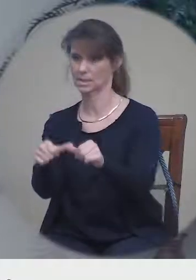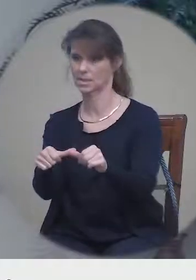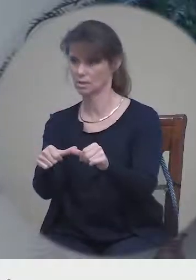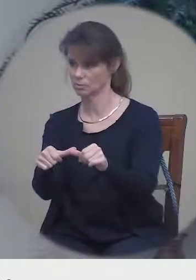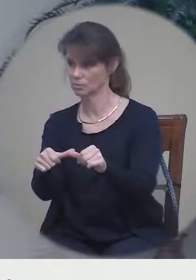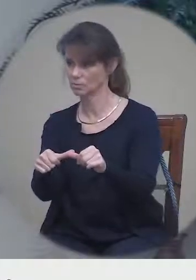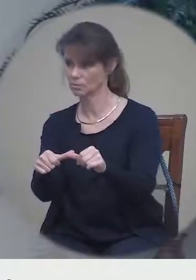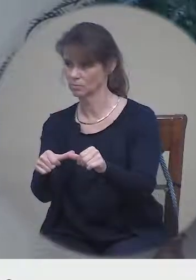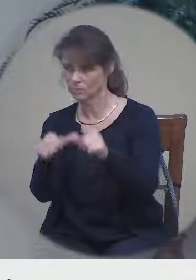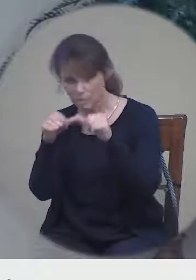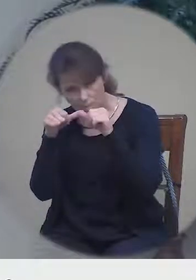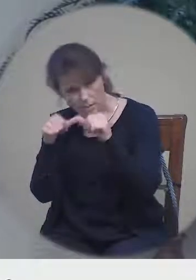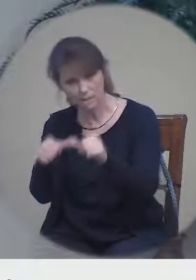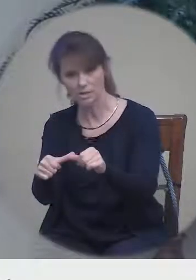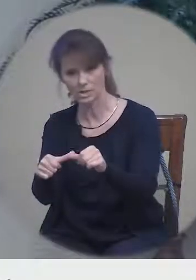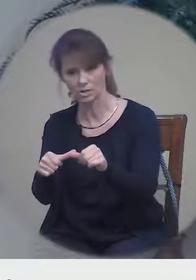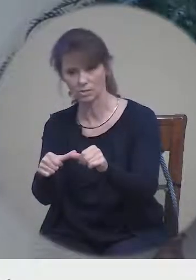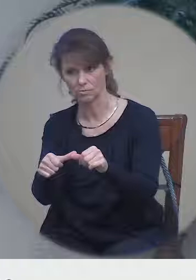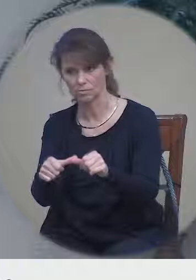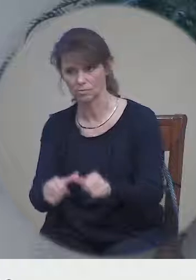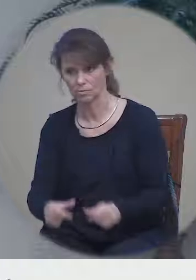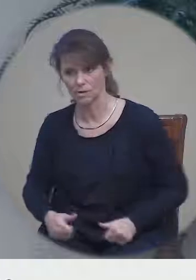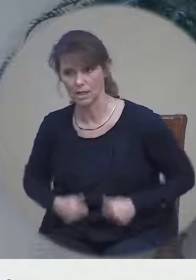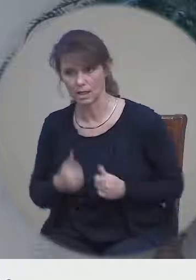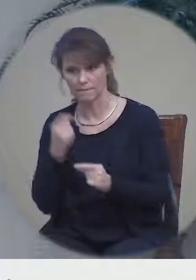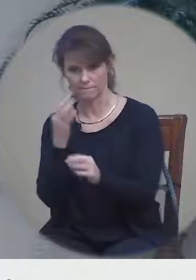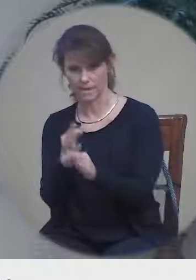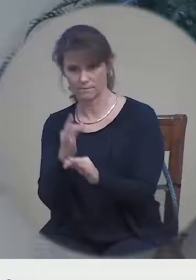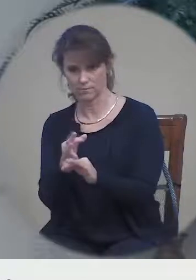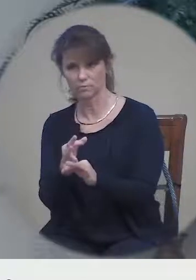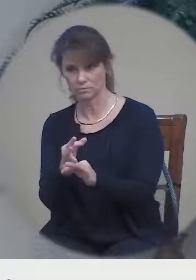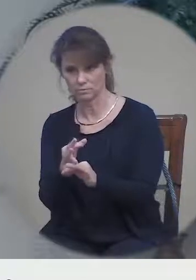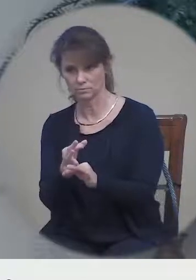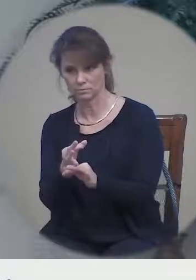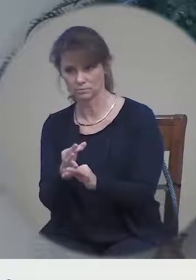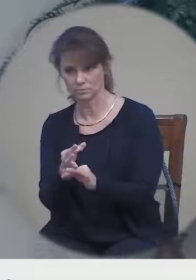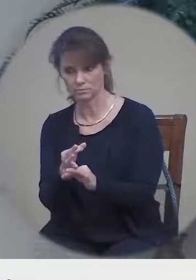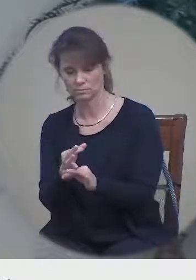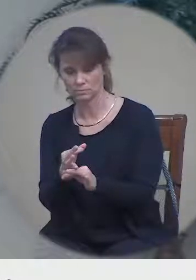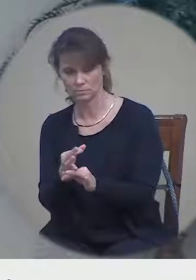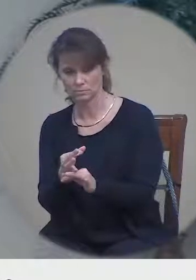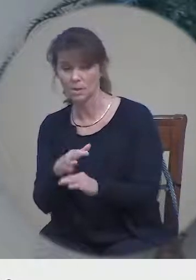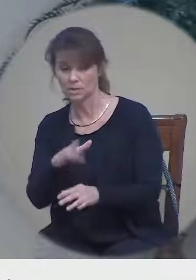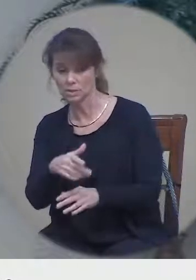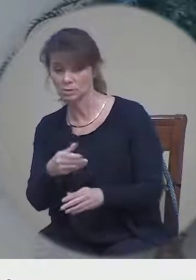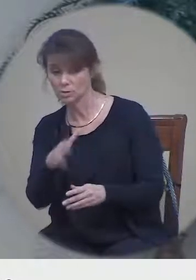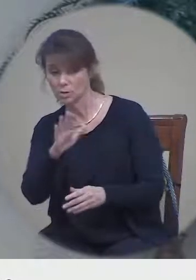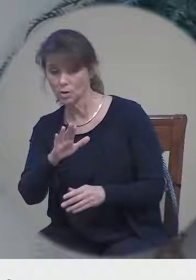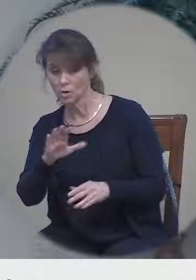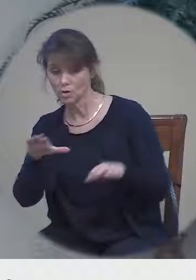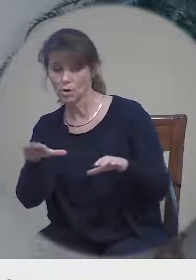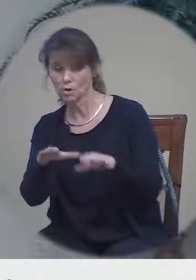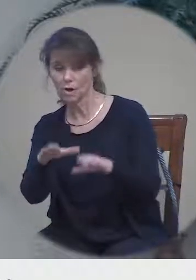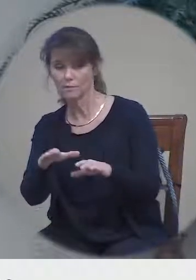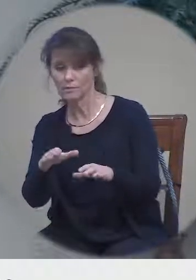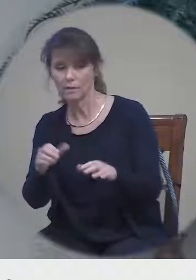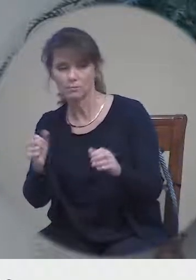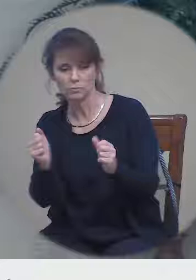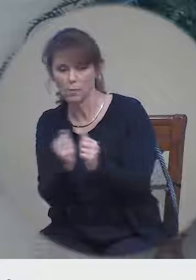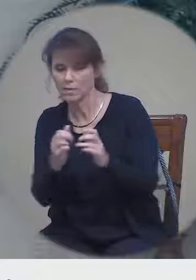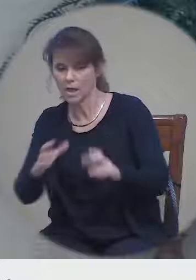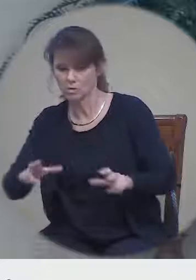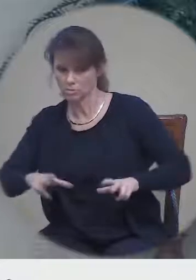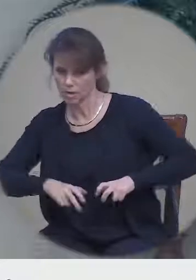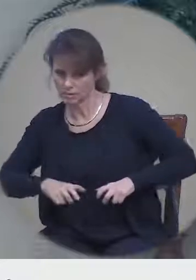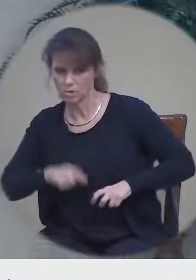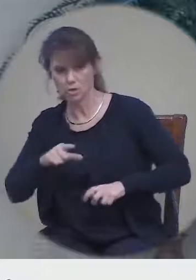just said. You see what I mean? All right. So he says, let your conduct be without covetousness. Be